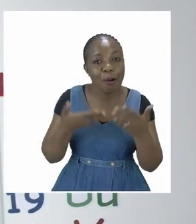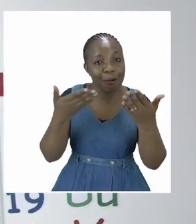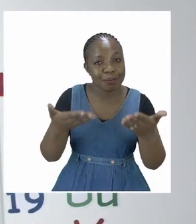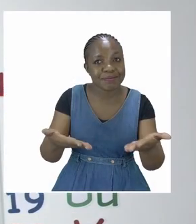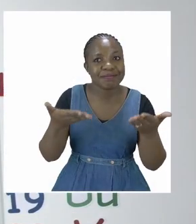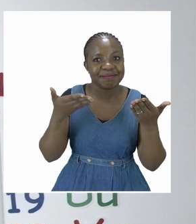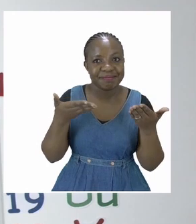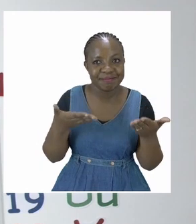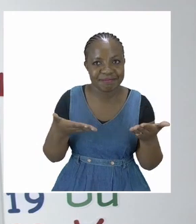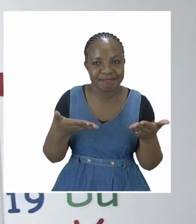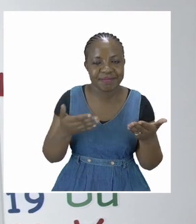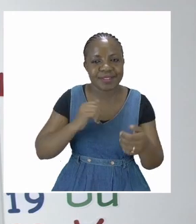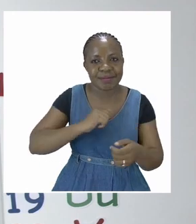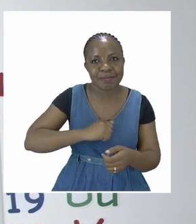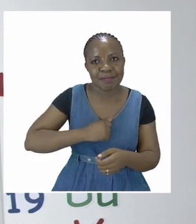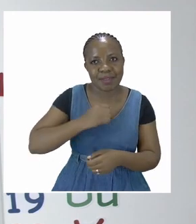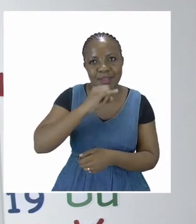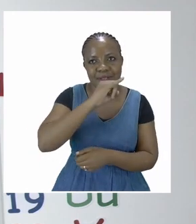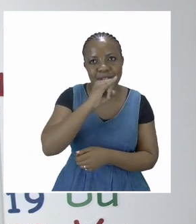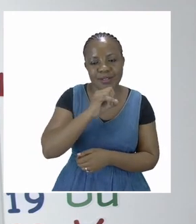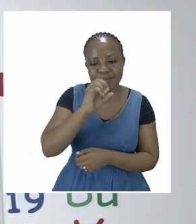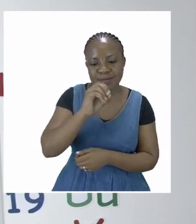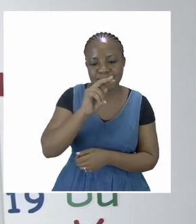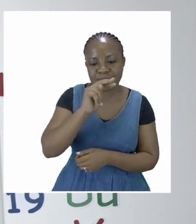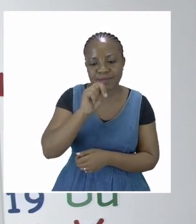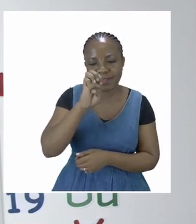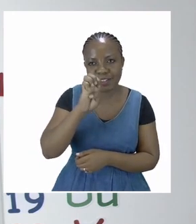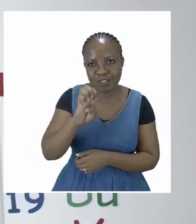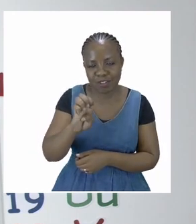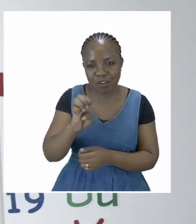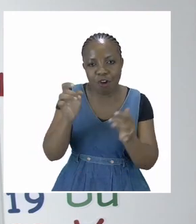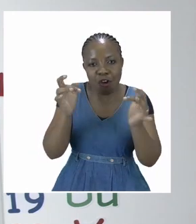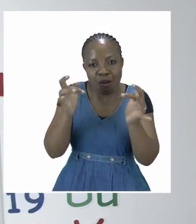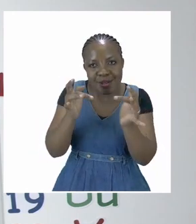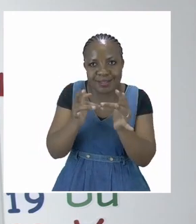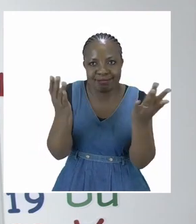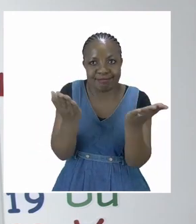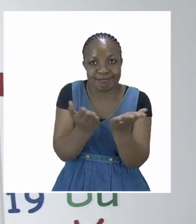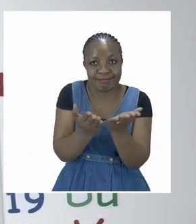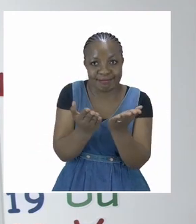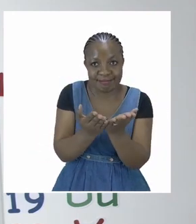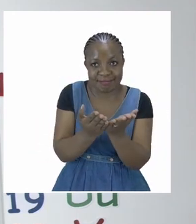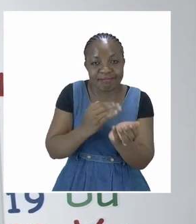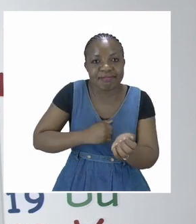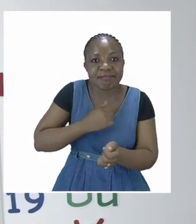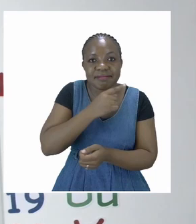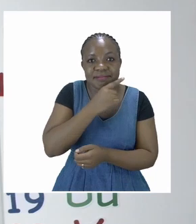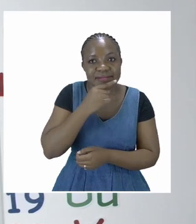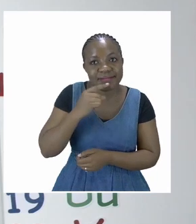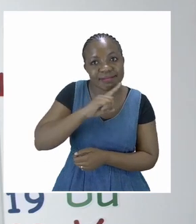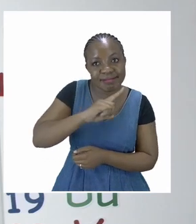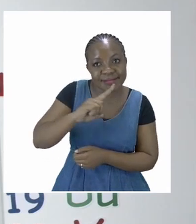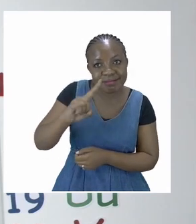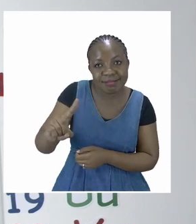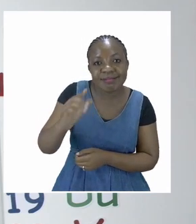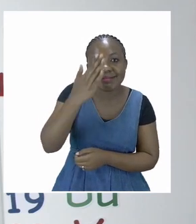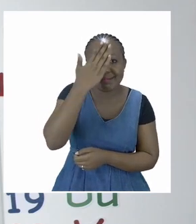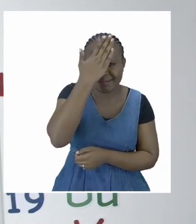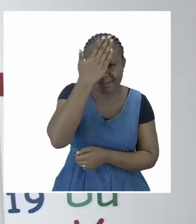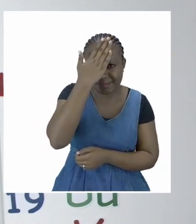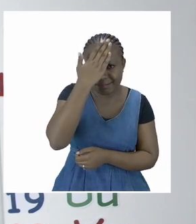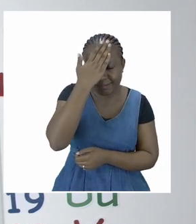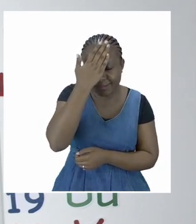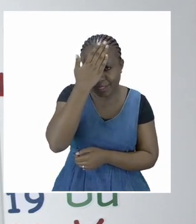Welcome to My Zone Online School. My name is Teacher Mutsa. Get your education